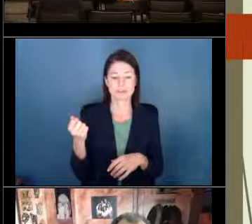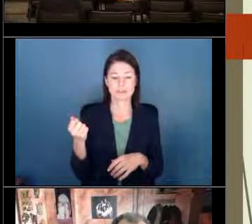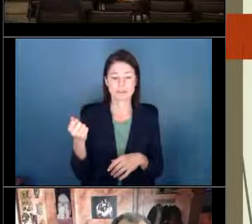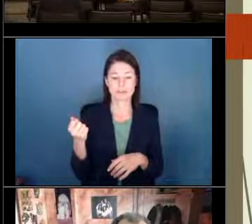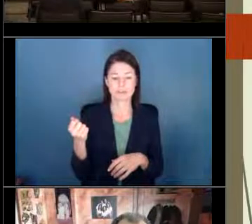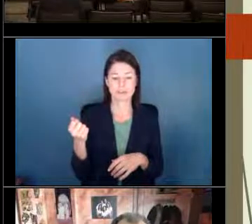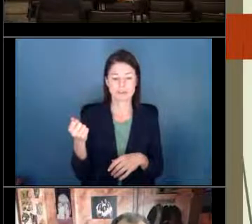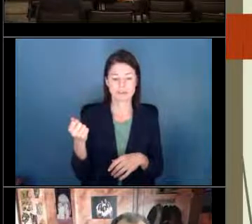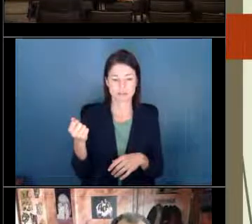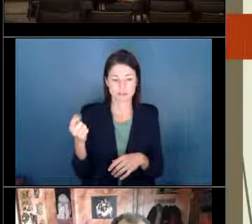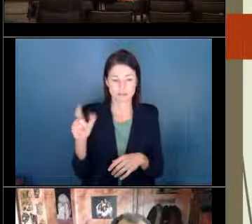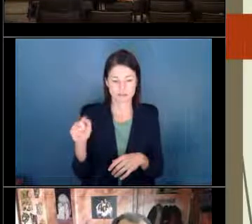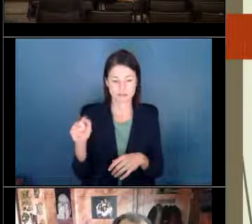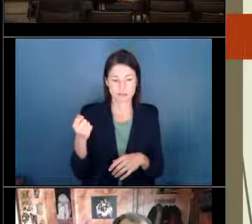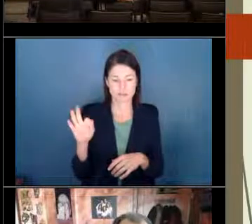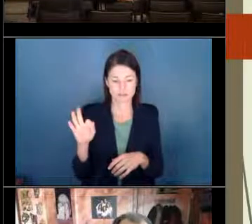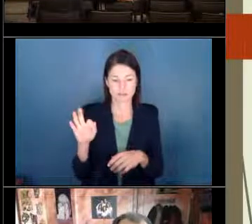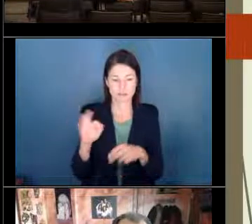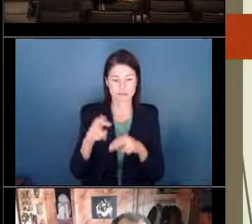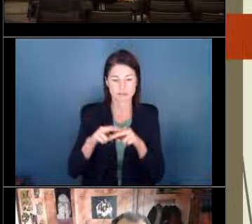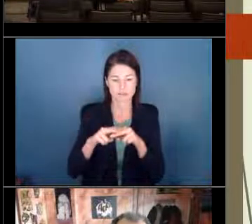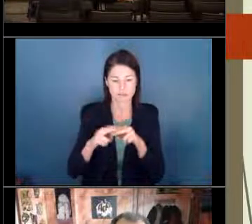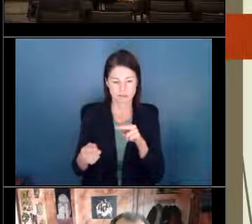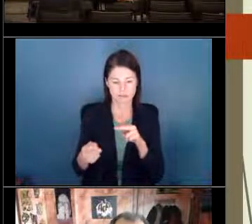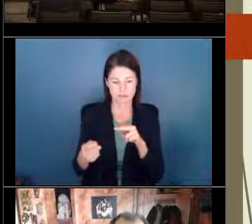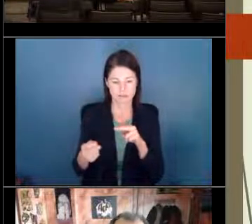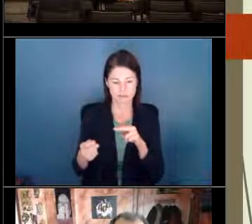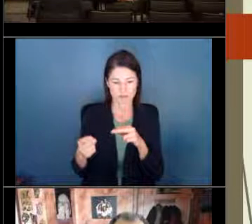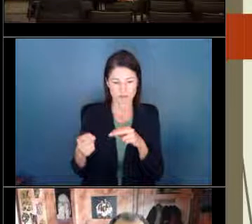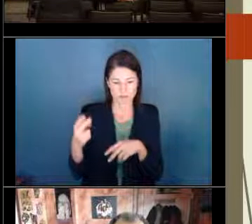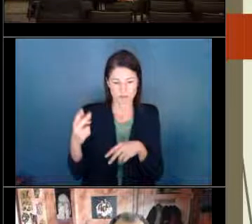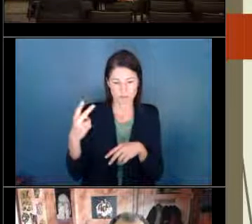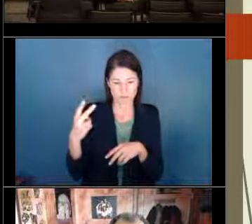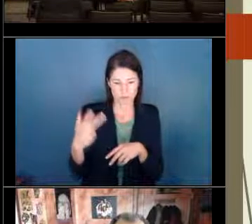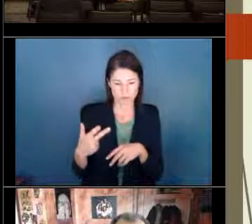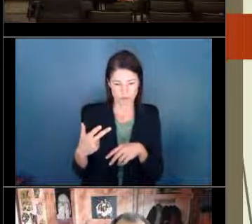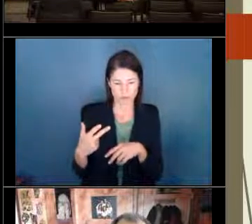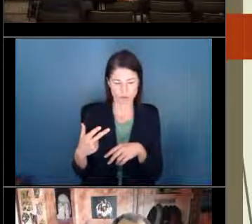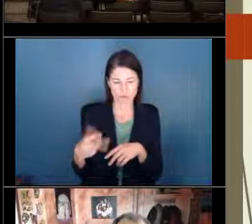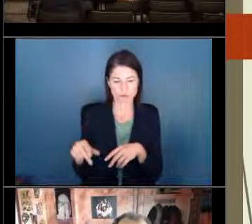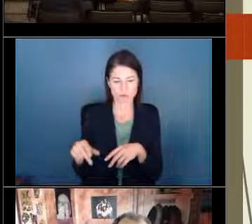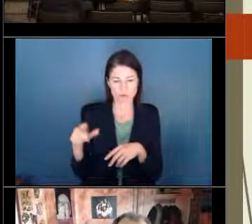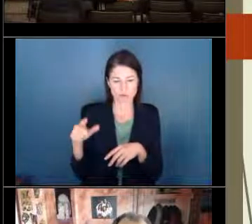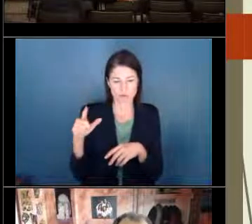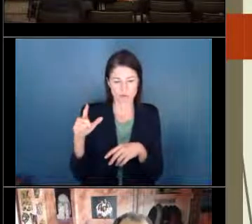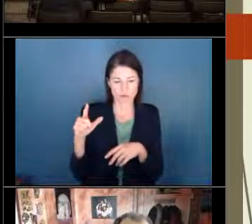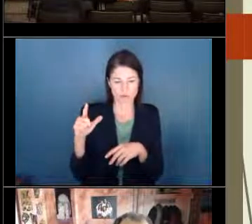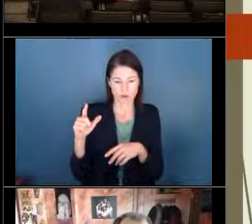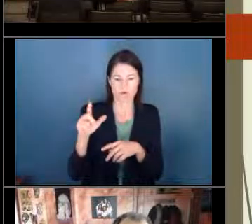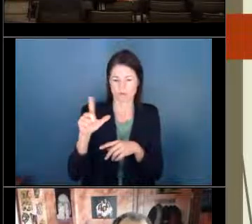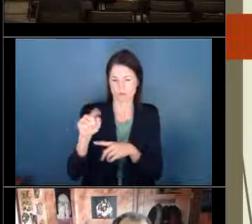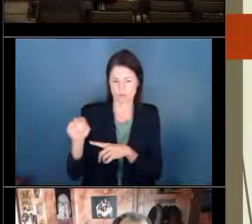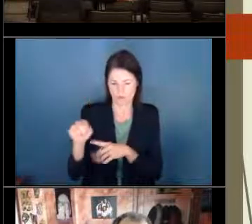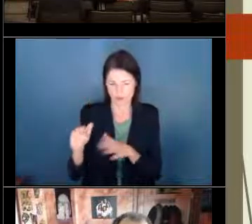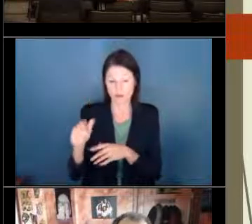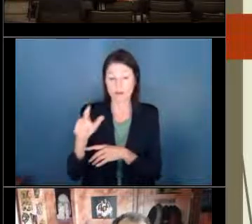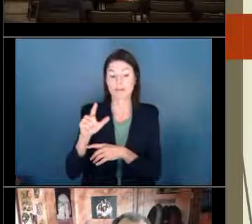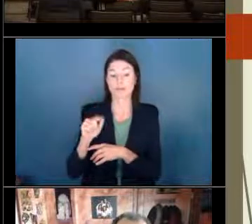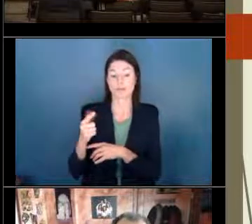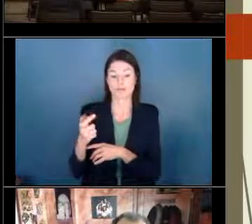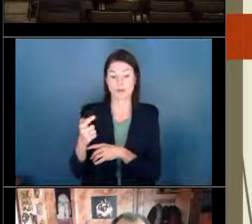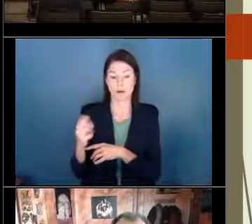2/3 in 2020, came back to 70 million in 2021. We anticipate